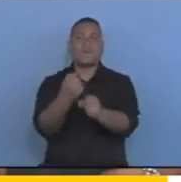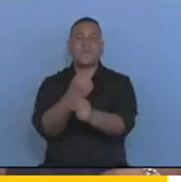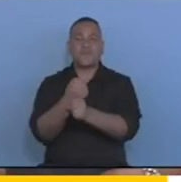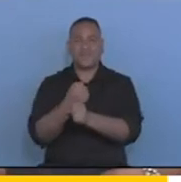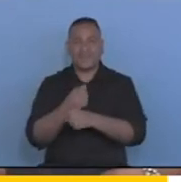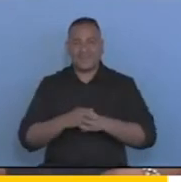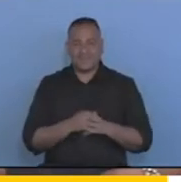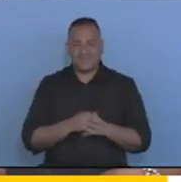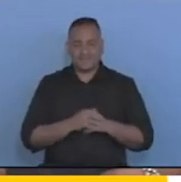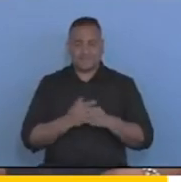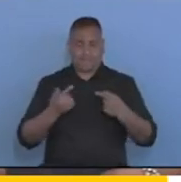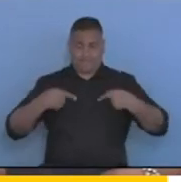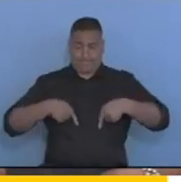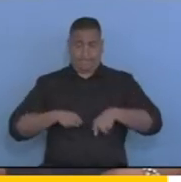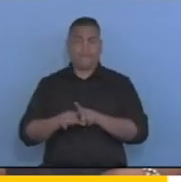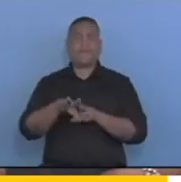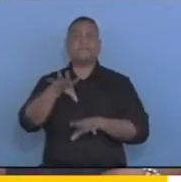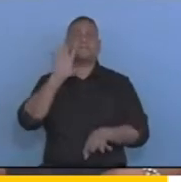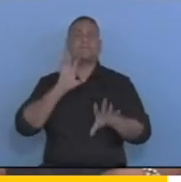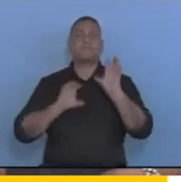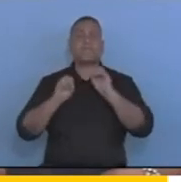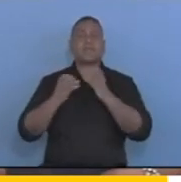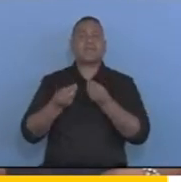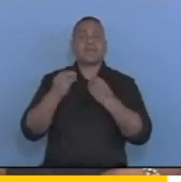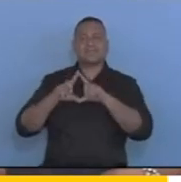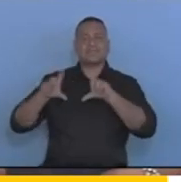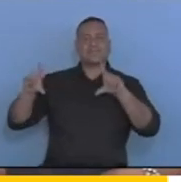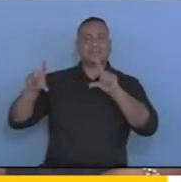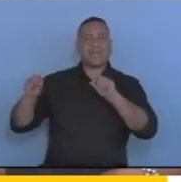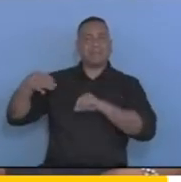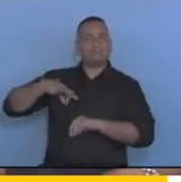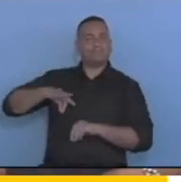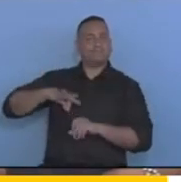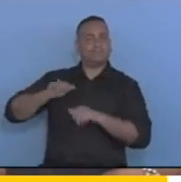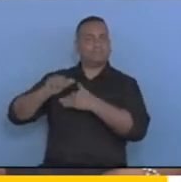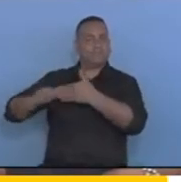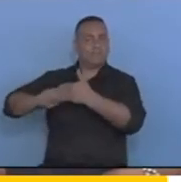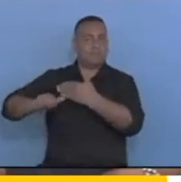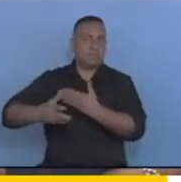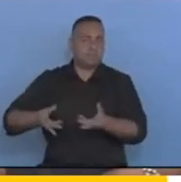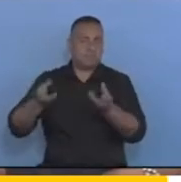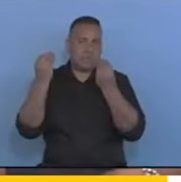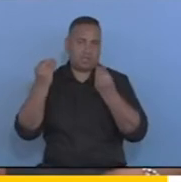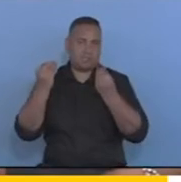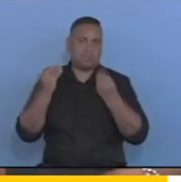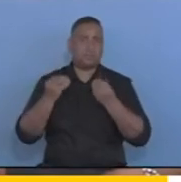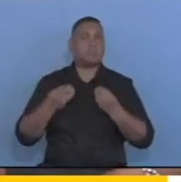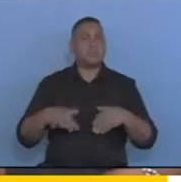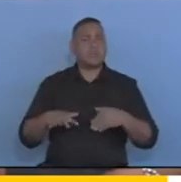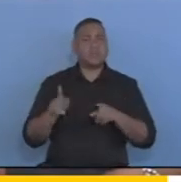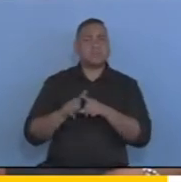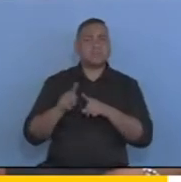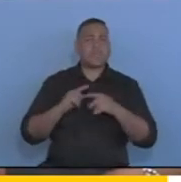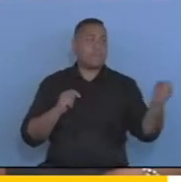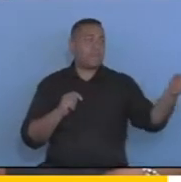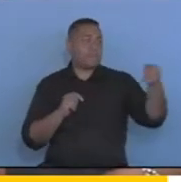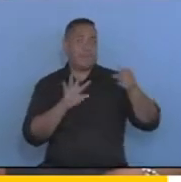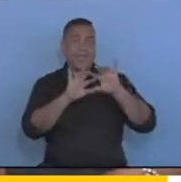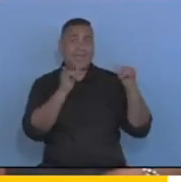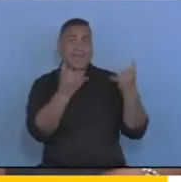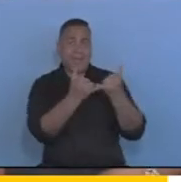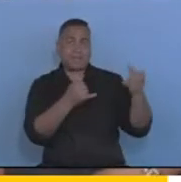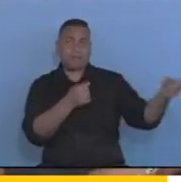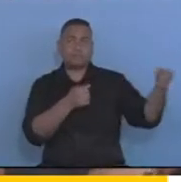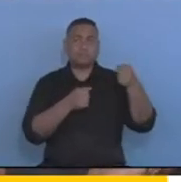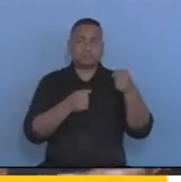be employable immediately with a specific company. Ah. Wow. So that is the new way going forward, where it will